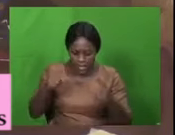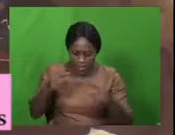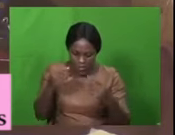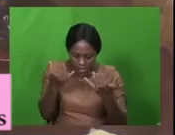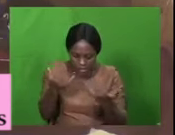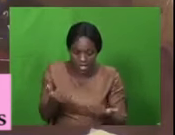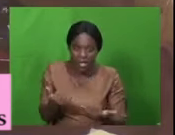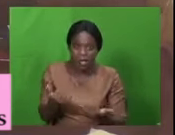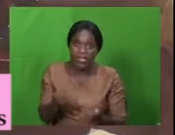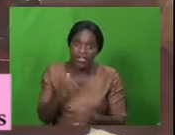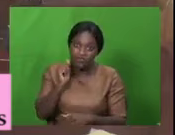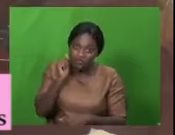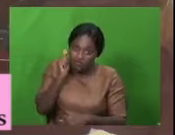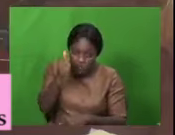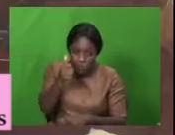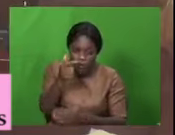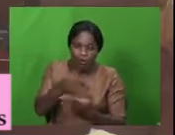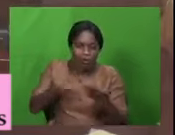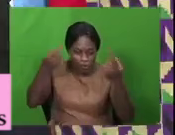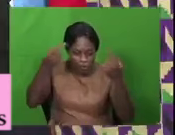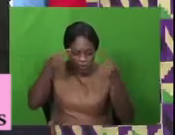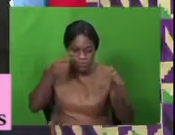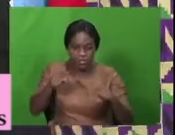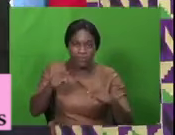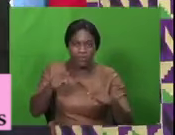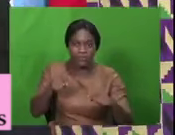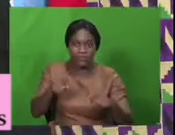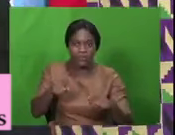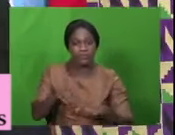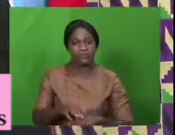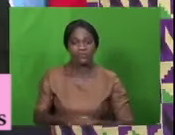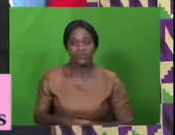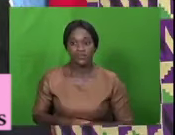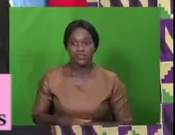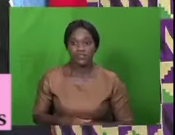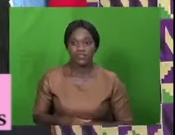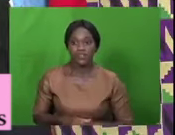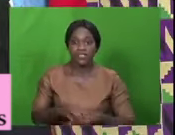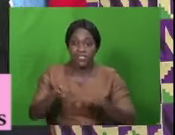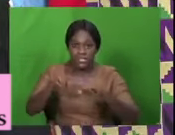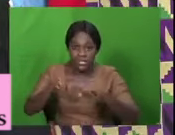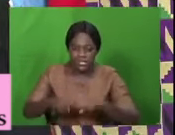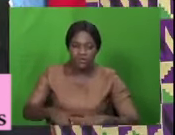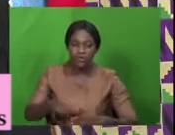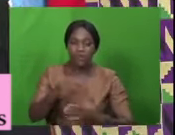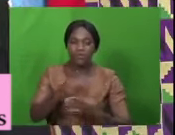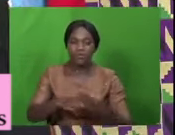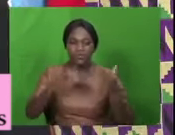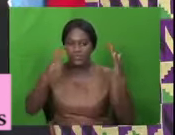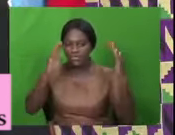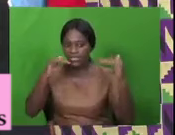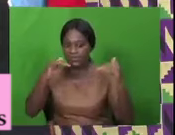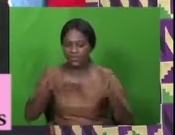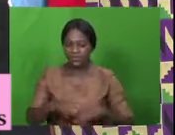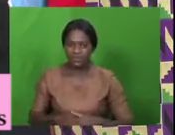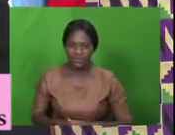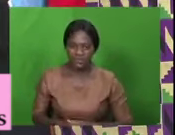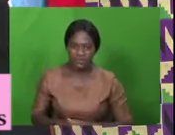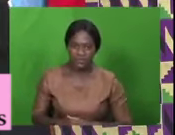state it will be tomorrow, based on reasonable grounds of expectations. How far